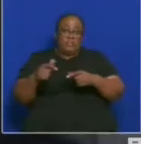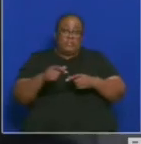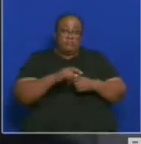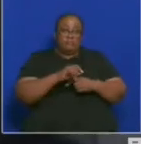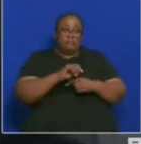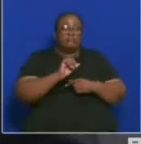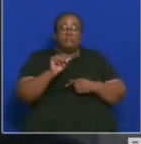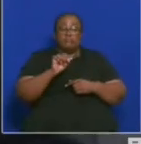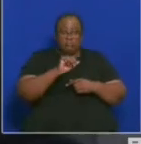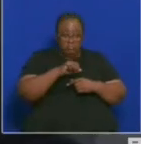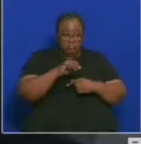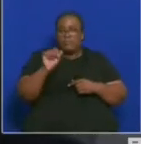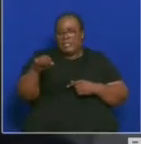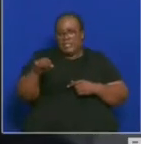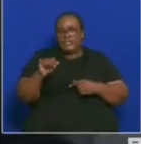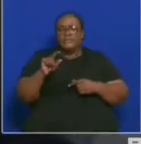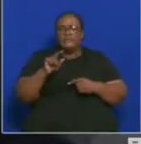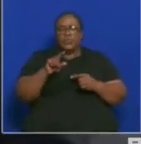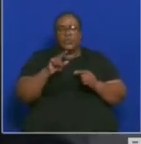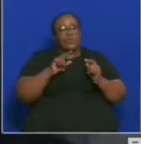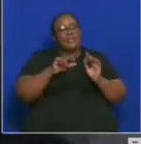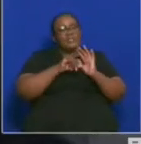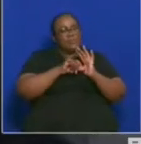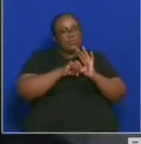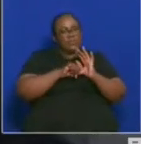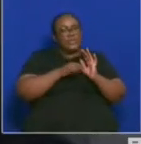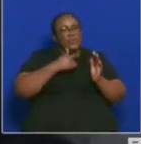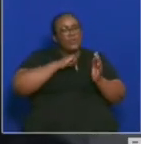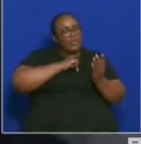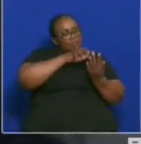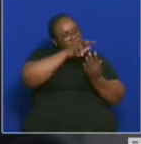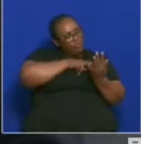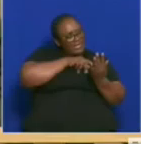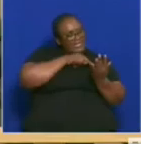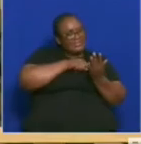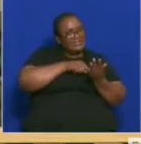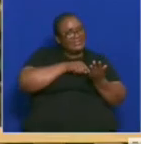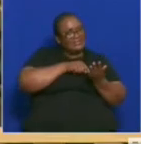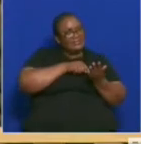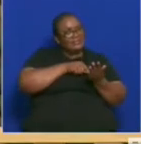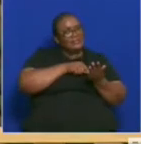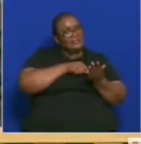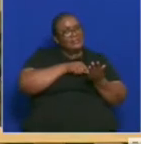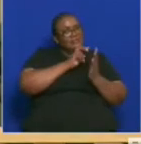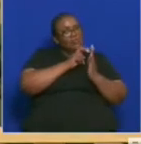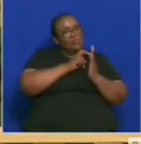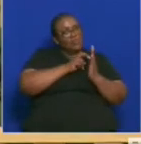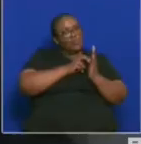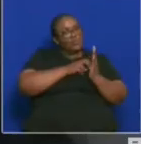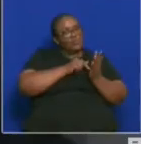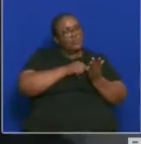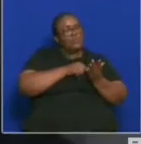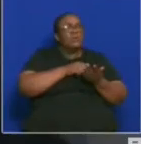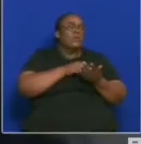that notice, it's important that we look at the notice side by side with your statement. Okay. Because your statement